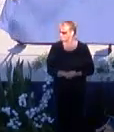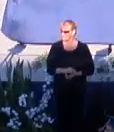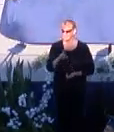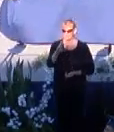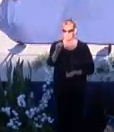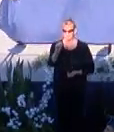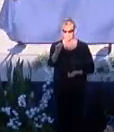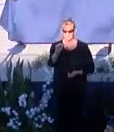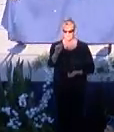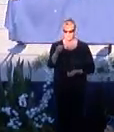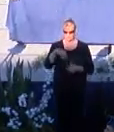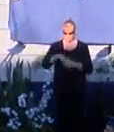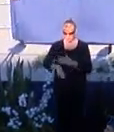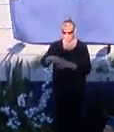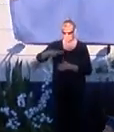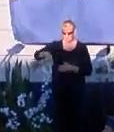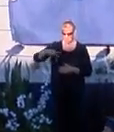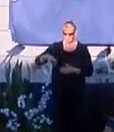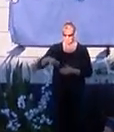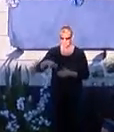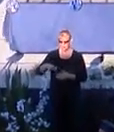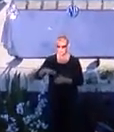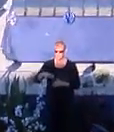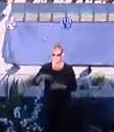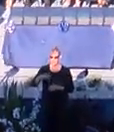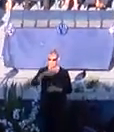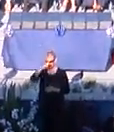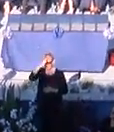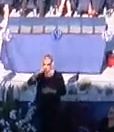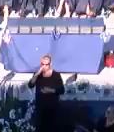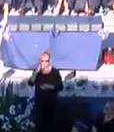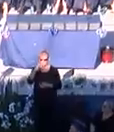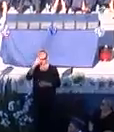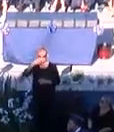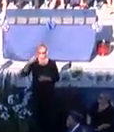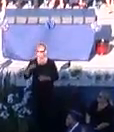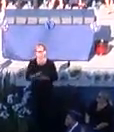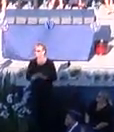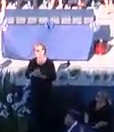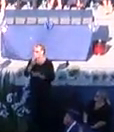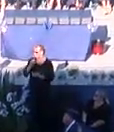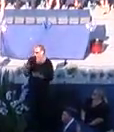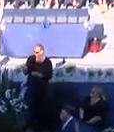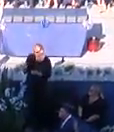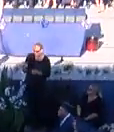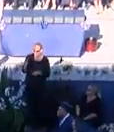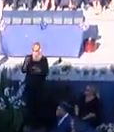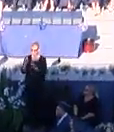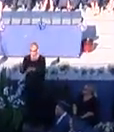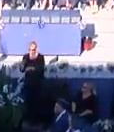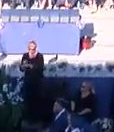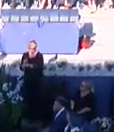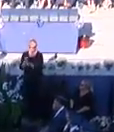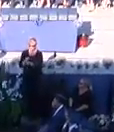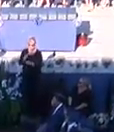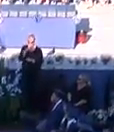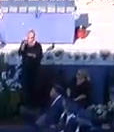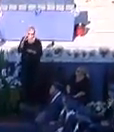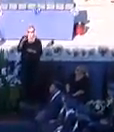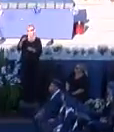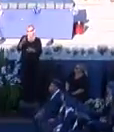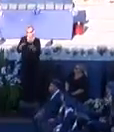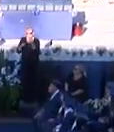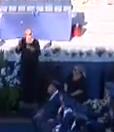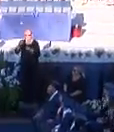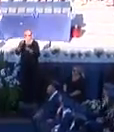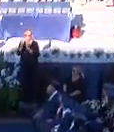Rosa was born in Pasco to immigrant parents. From the time she was 13, Rosa has worked with her family in the fields picking fruit,